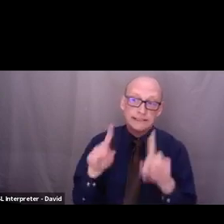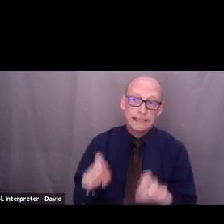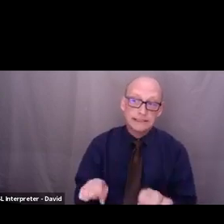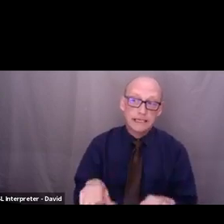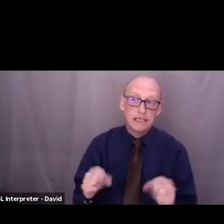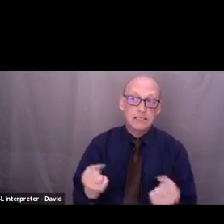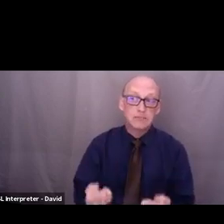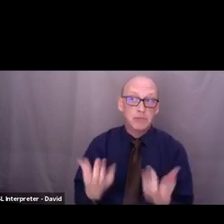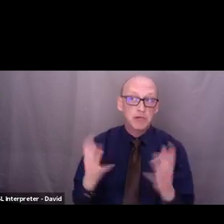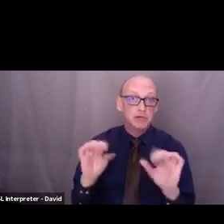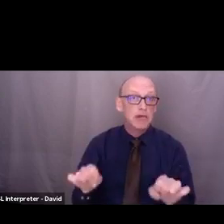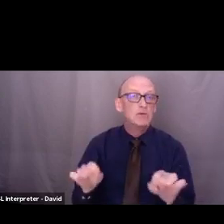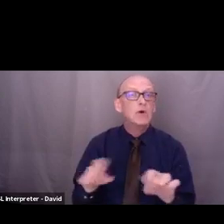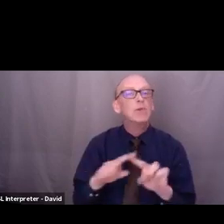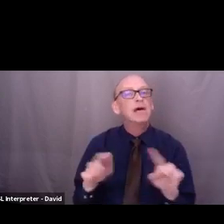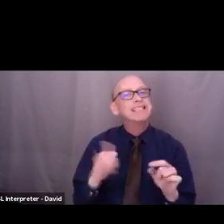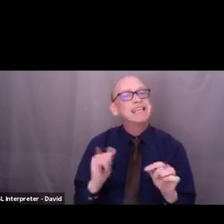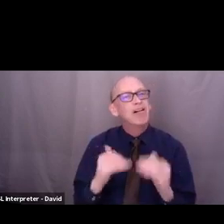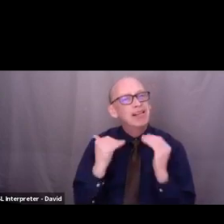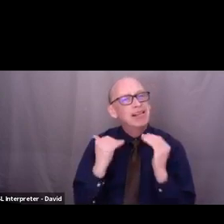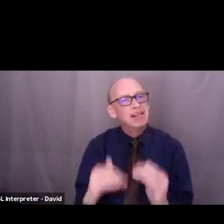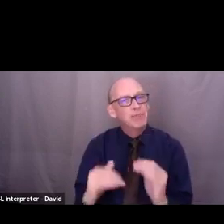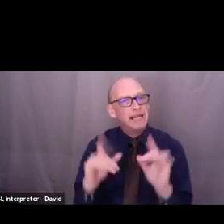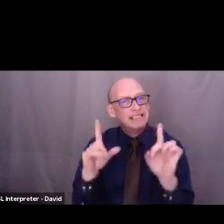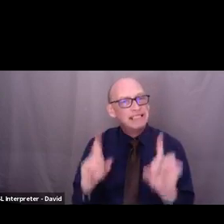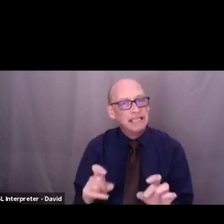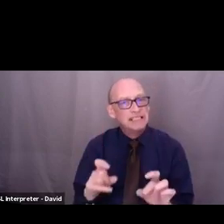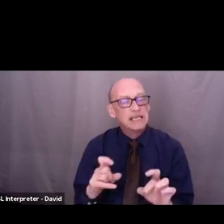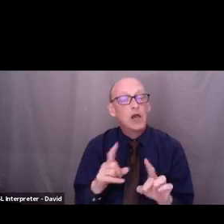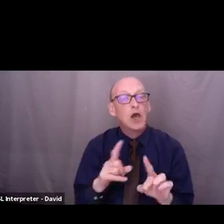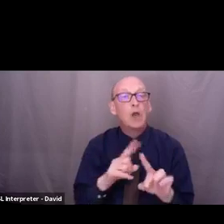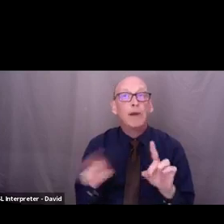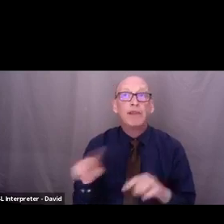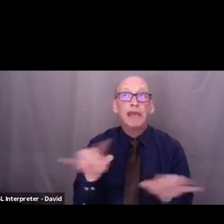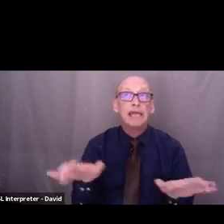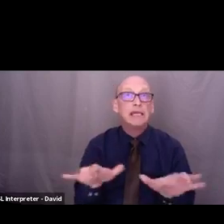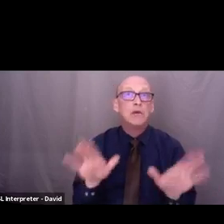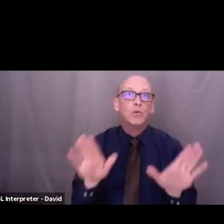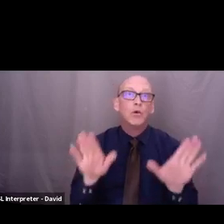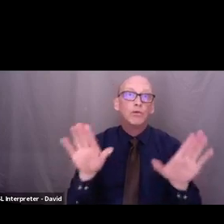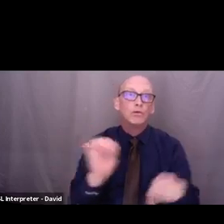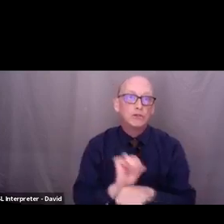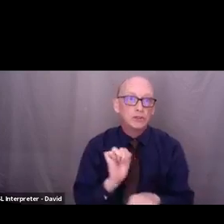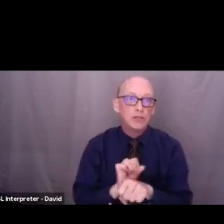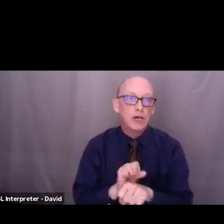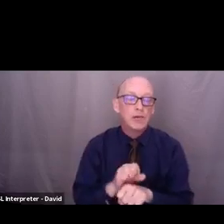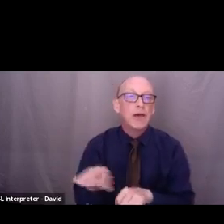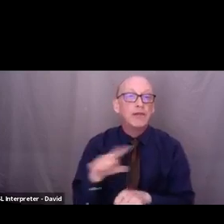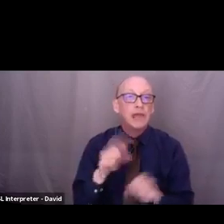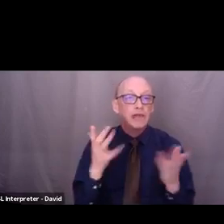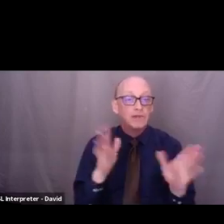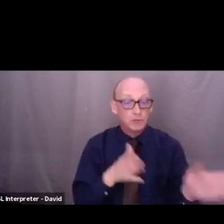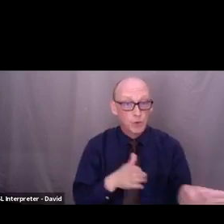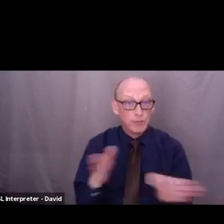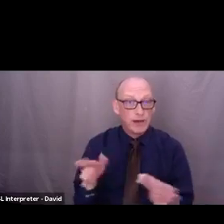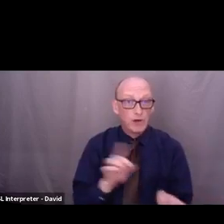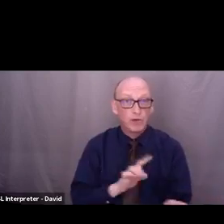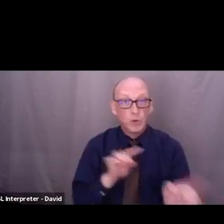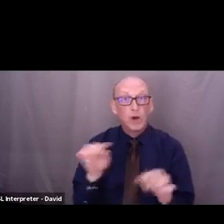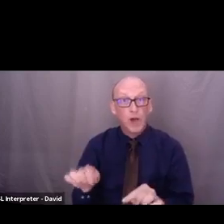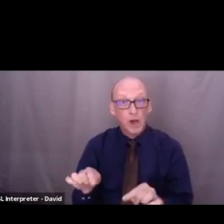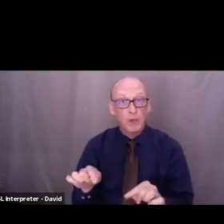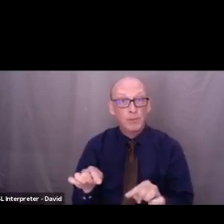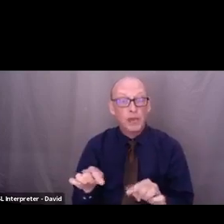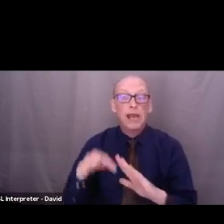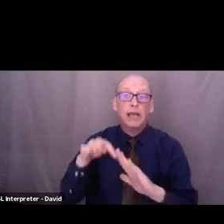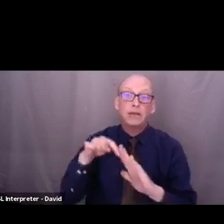limited amount of testing, but they did a yeoman's job, and they were prepared to come in even further and